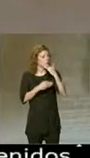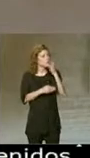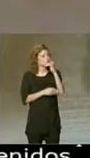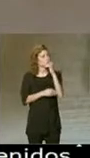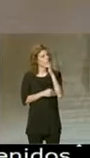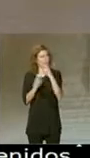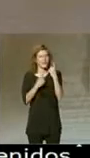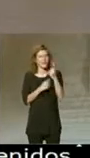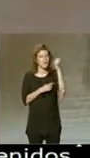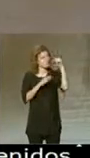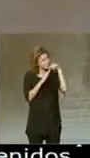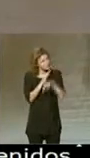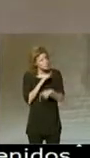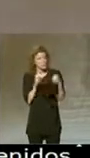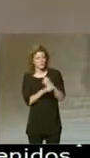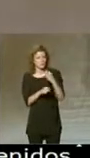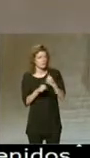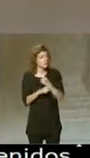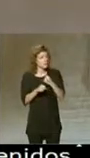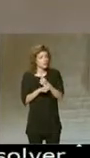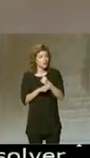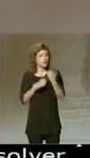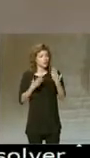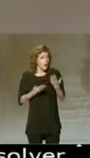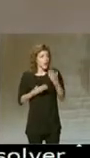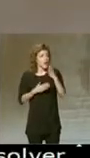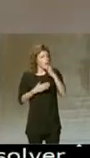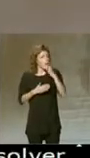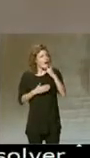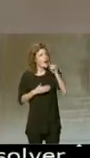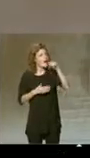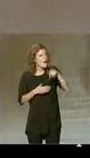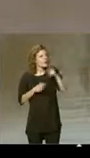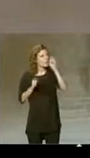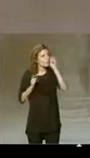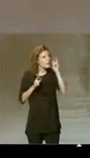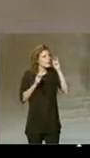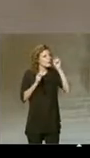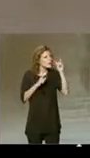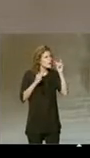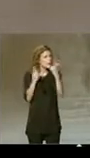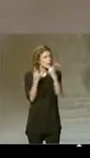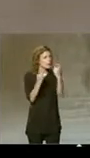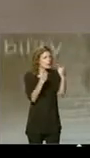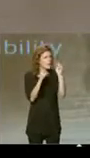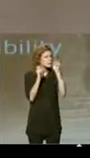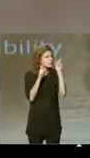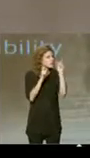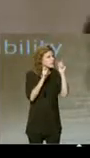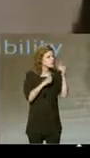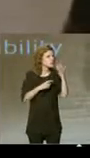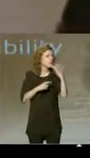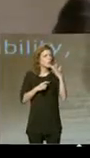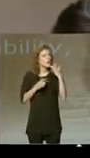we still have a long way to go in the field of accessibility. And are we really and